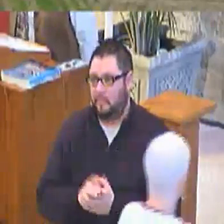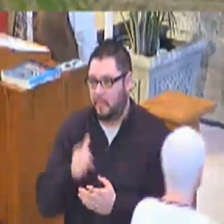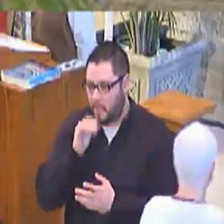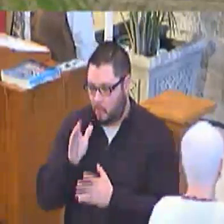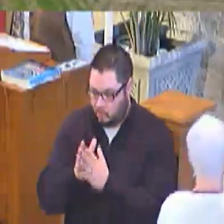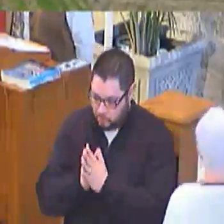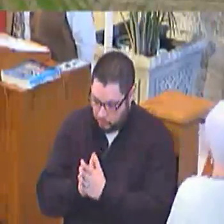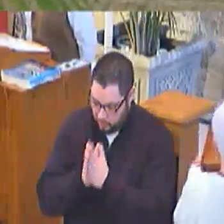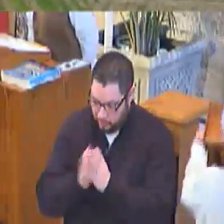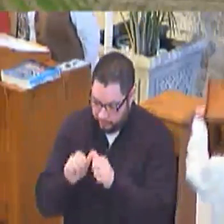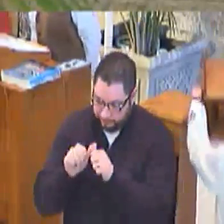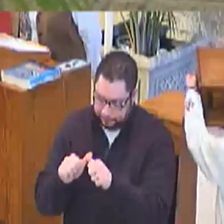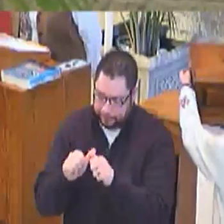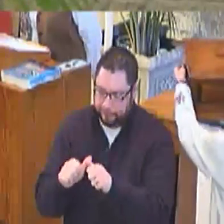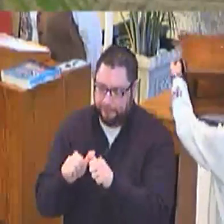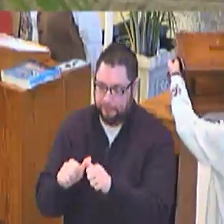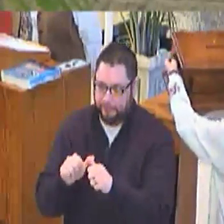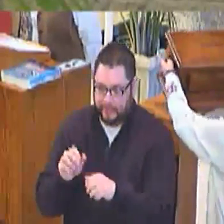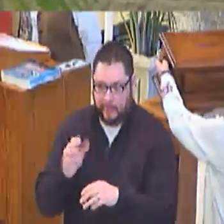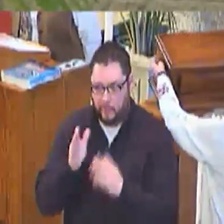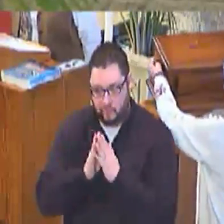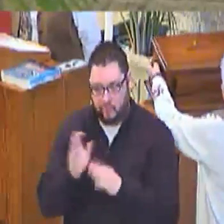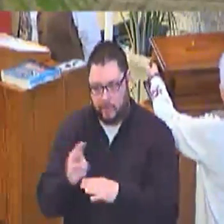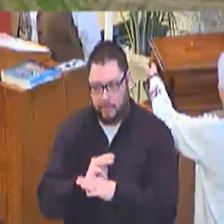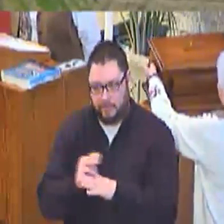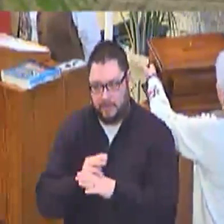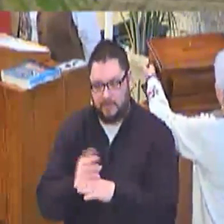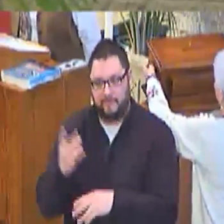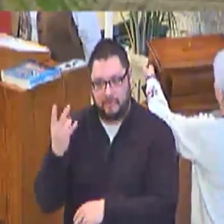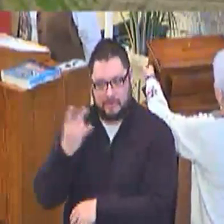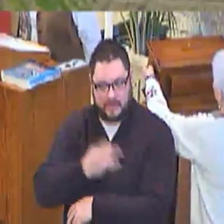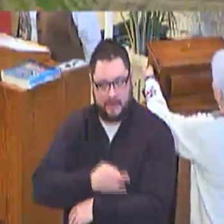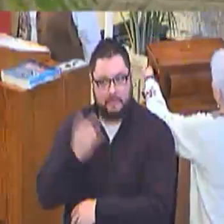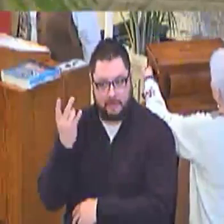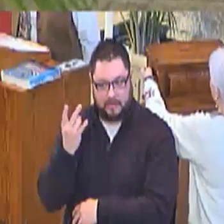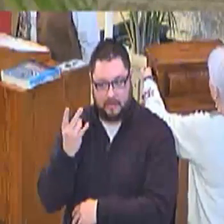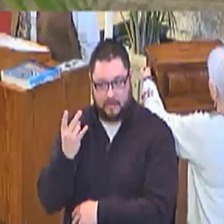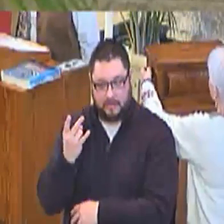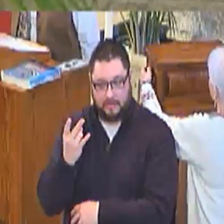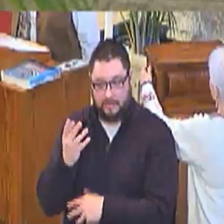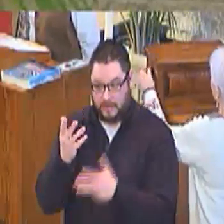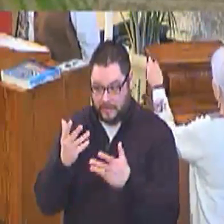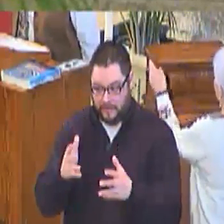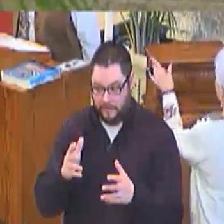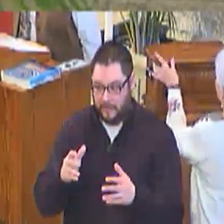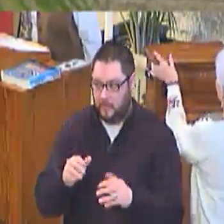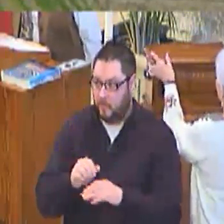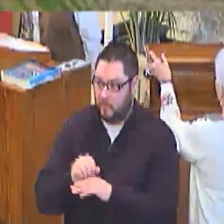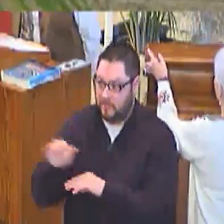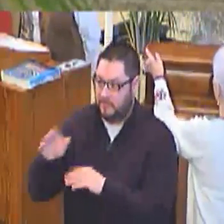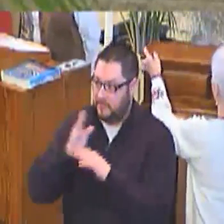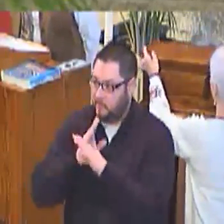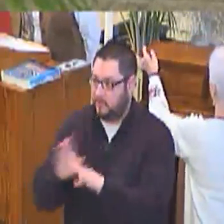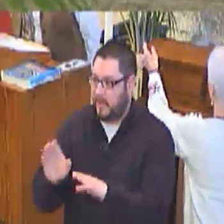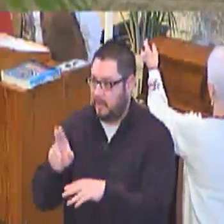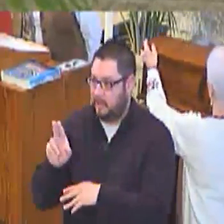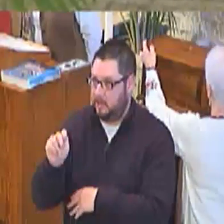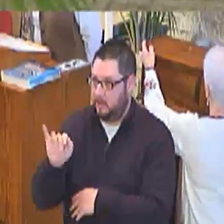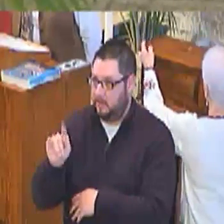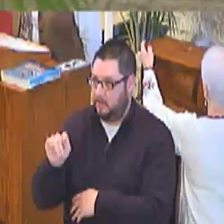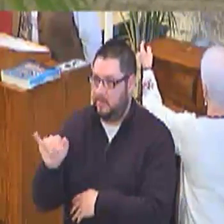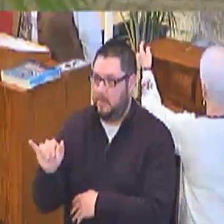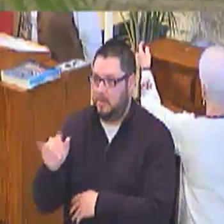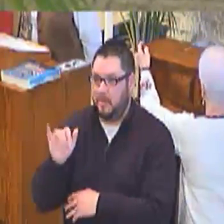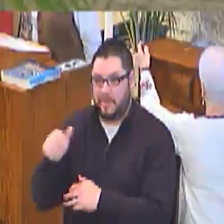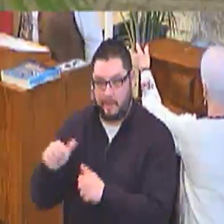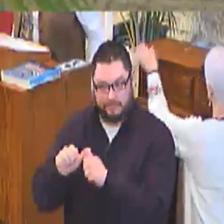prayed with by our prayer ministry for 7 days, and then they are forwarded to Silent Unity, where they are prayed with